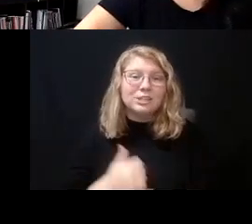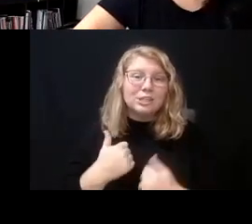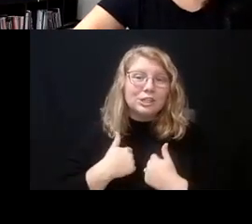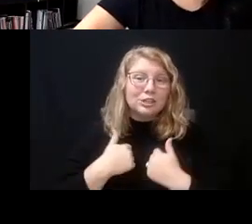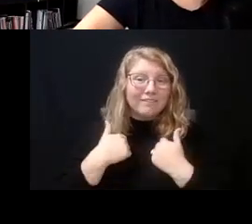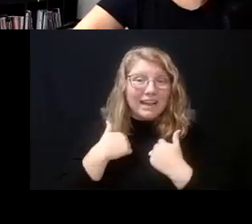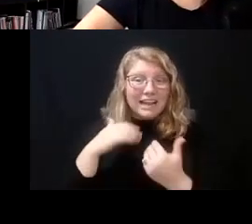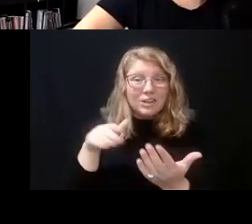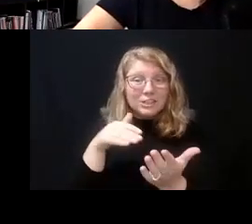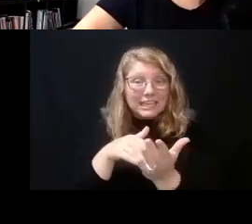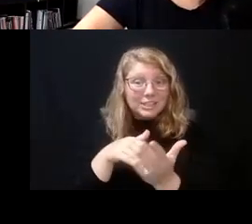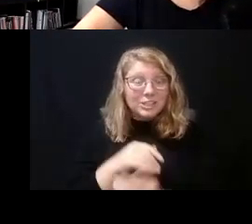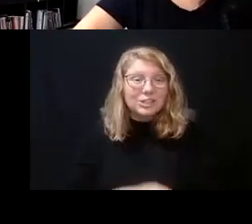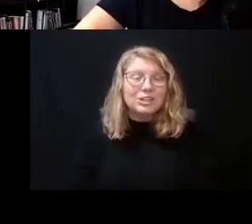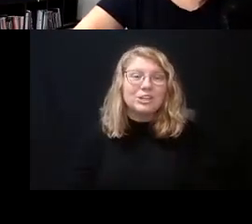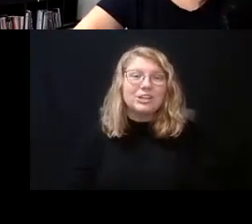survivor-centered,